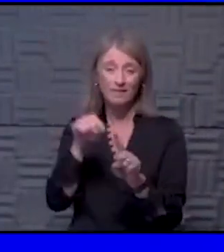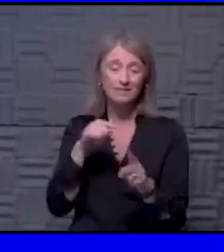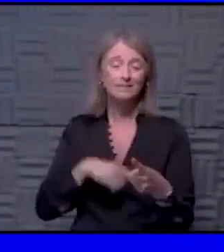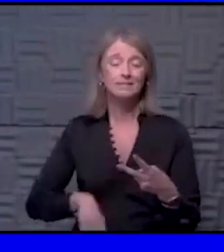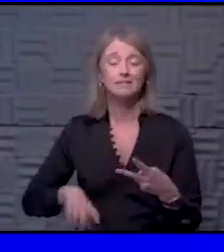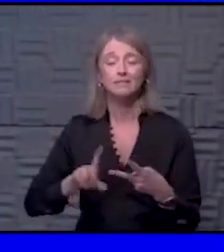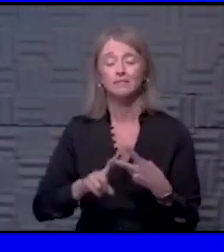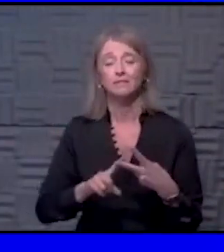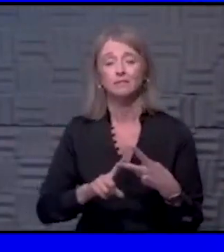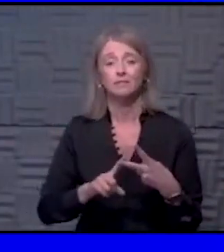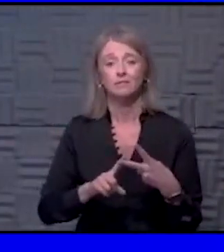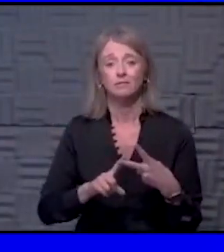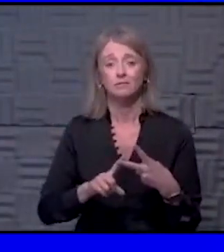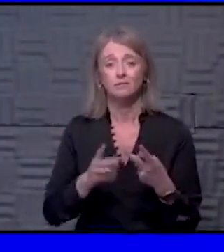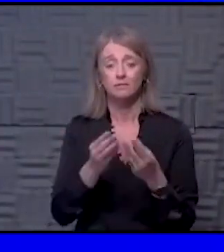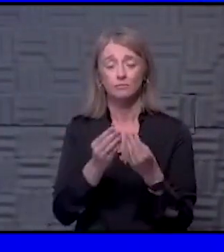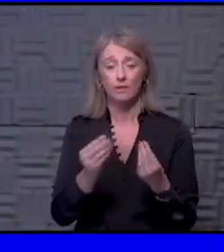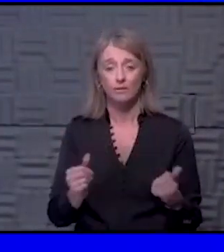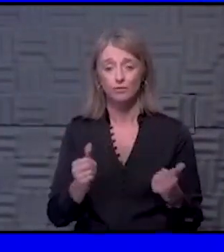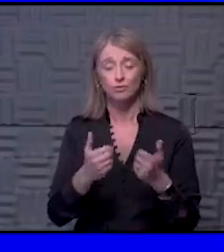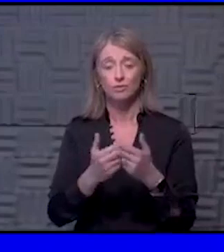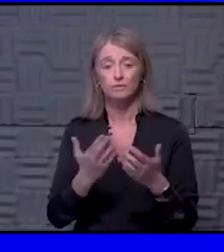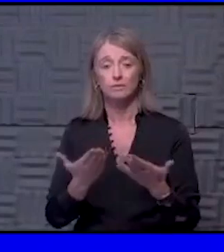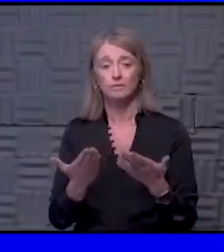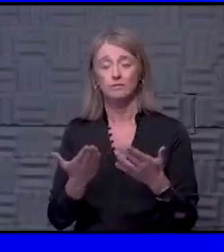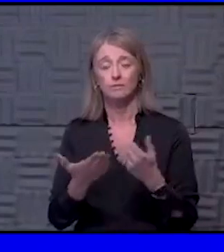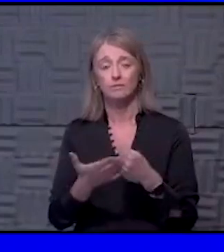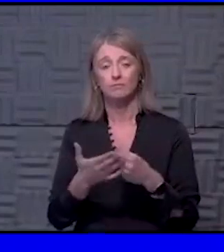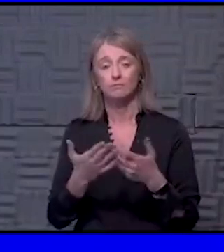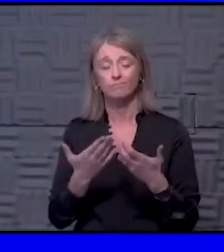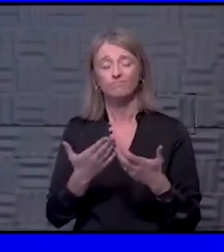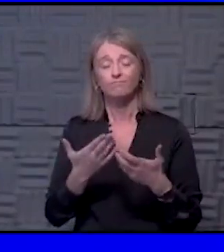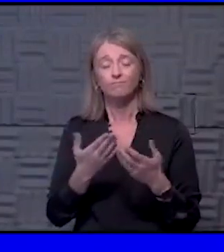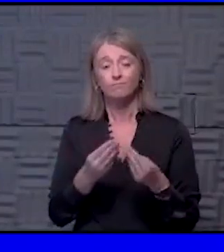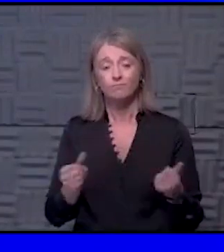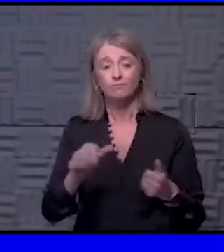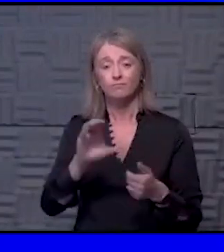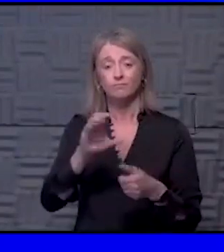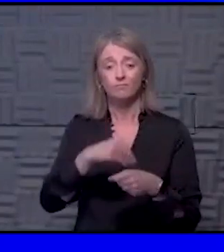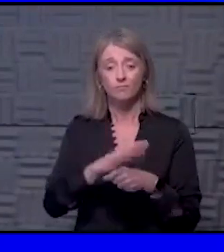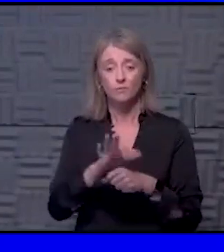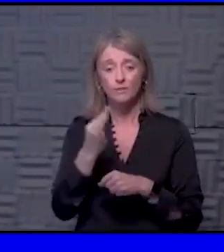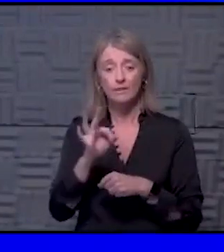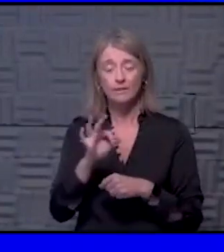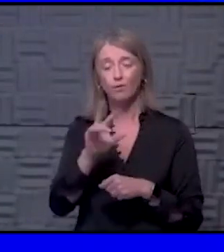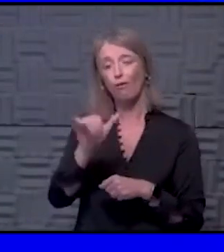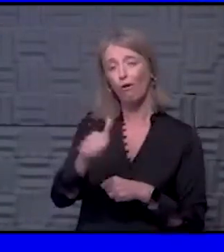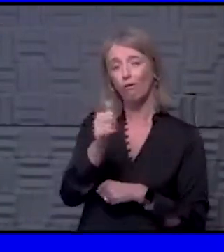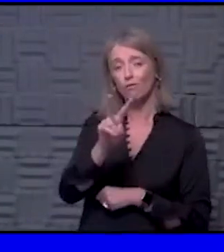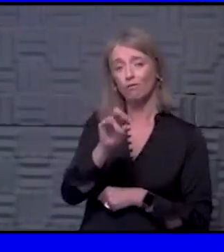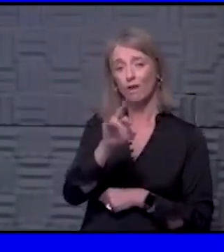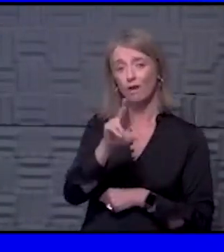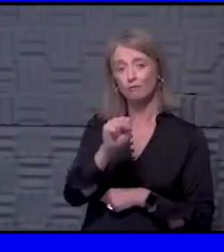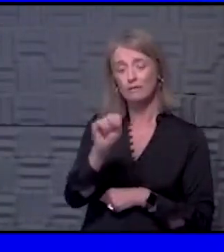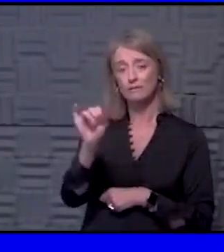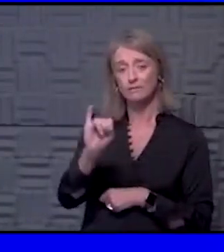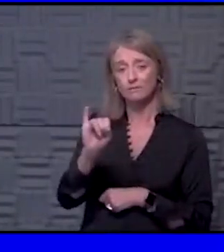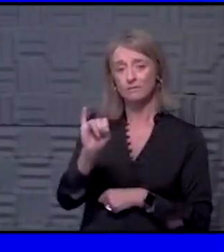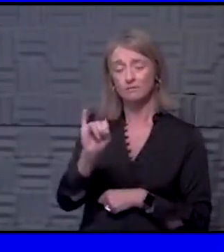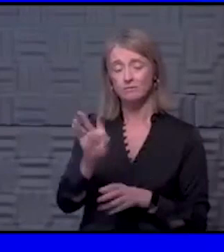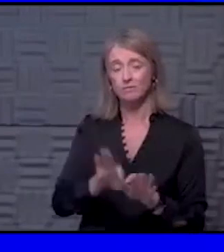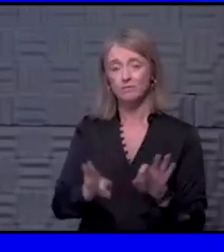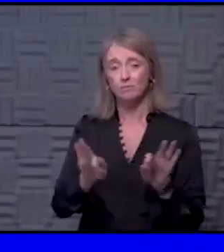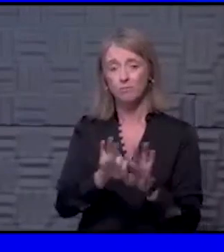for resolution and getting over viral illnesses like COVID-19. They play a very important part. The other thing is